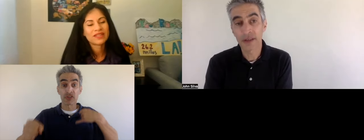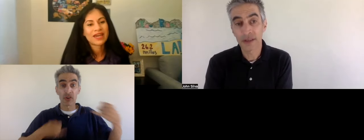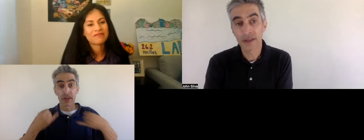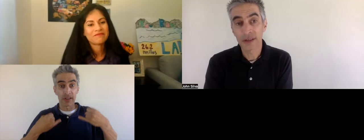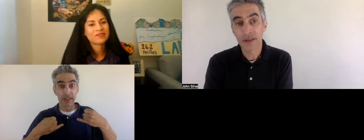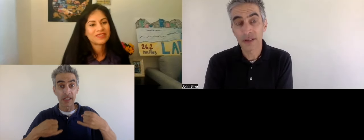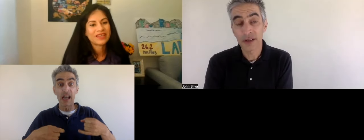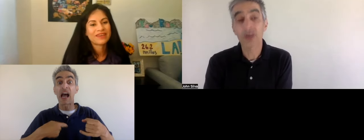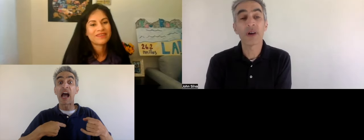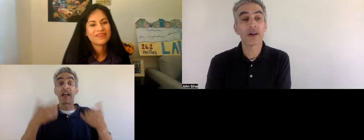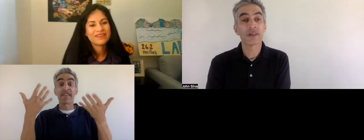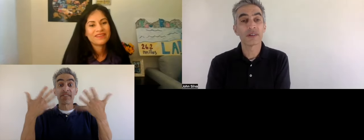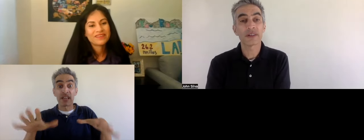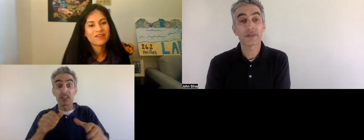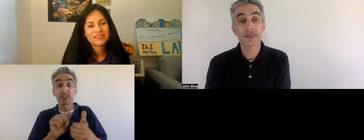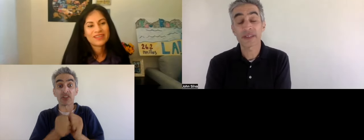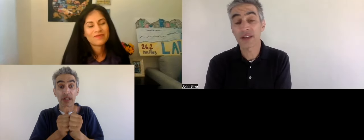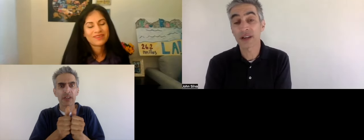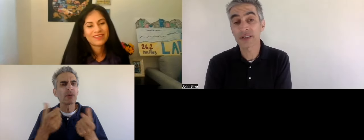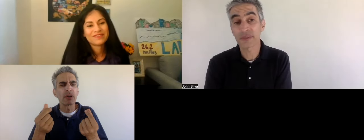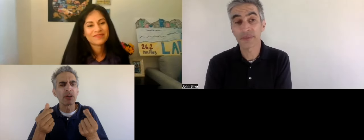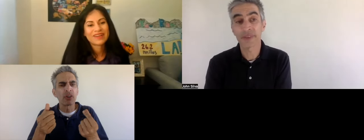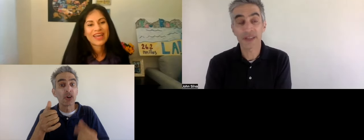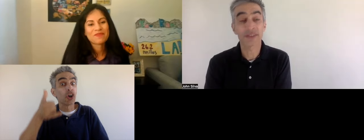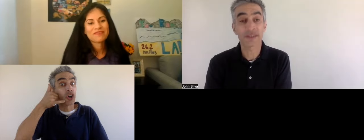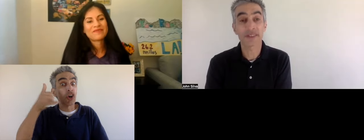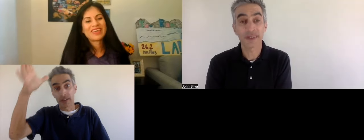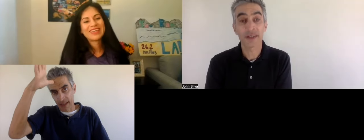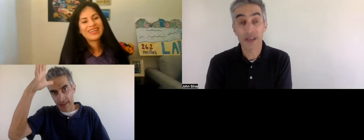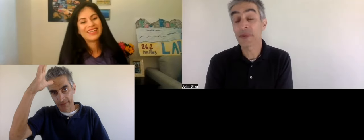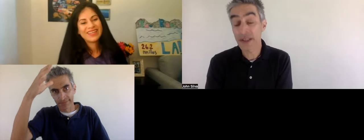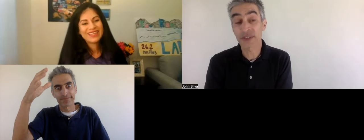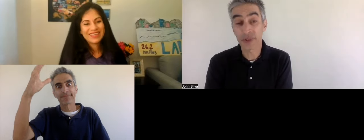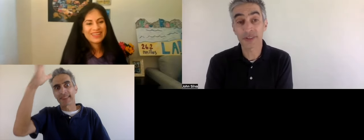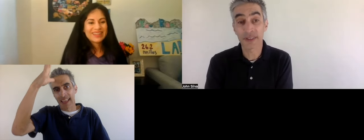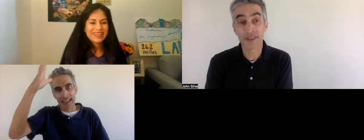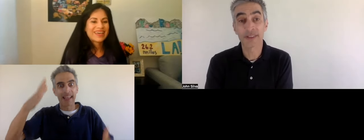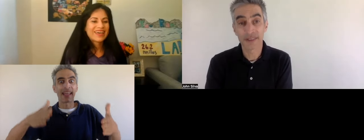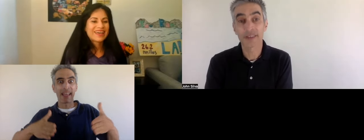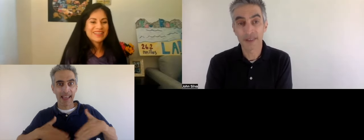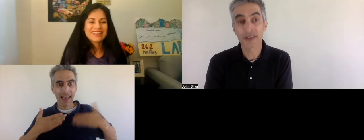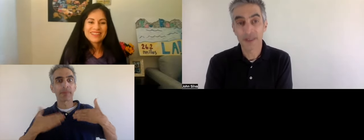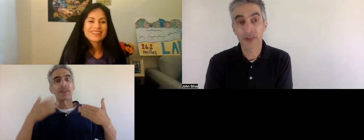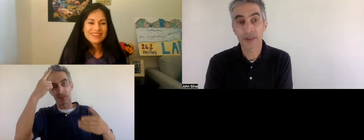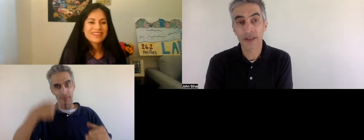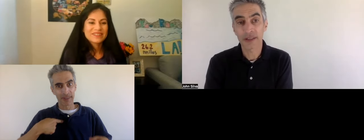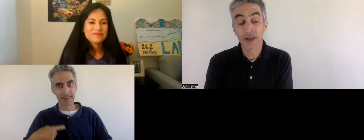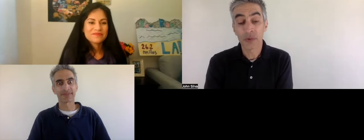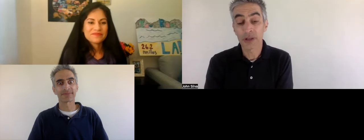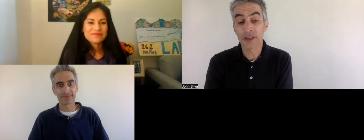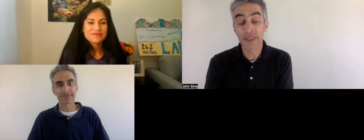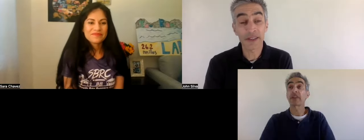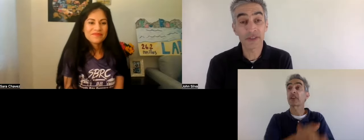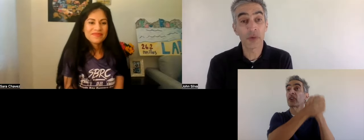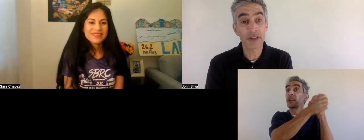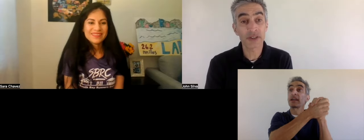call my dad first thing. Oh, wow. Called him and awesome. He was very happy for me. I imagine he was, yeah. Okay.